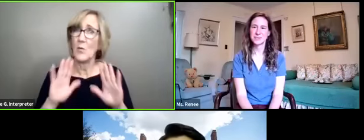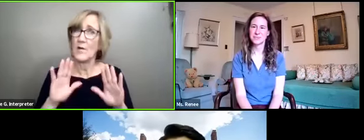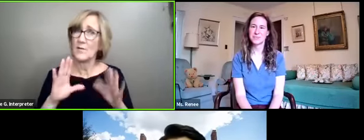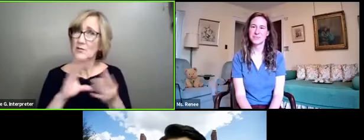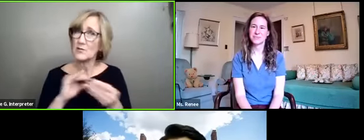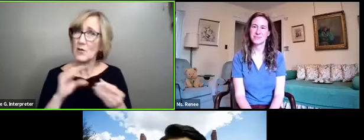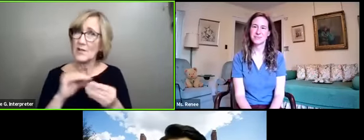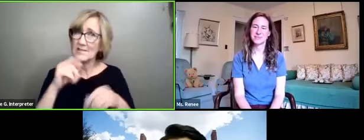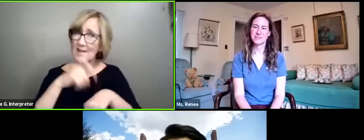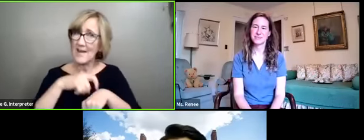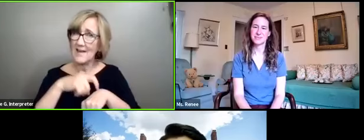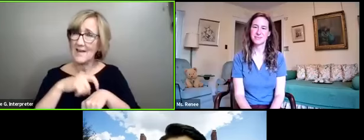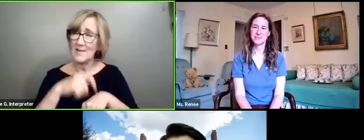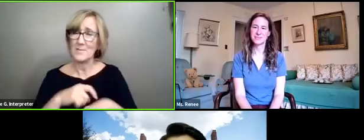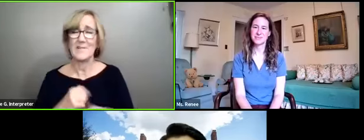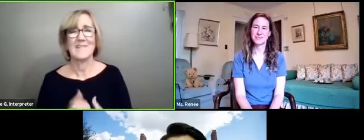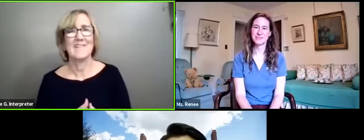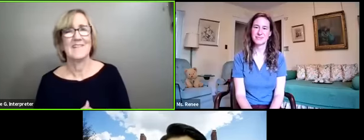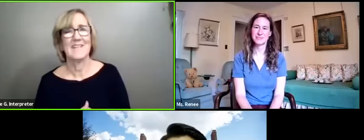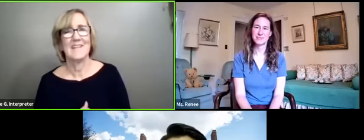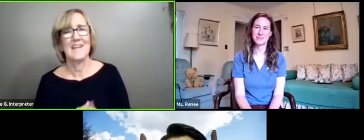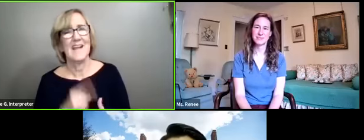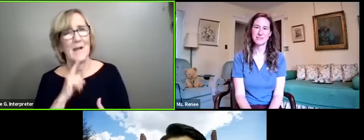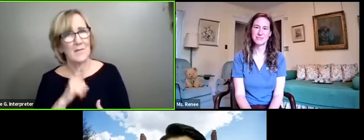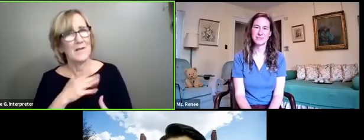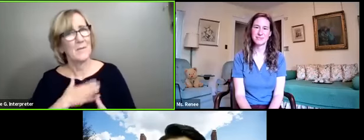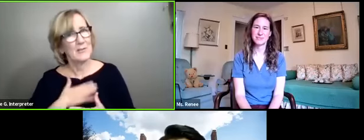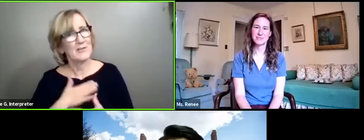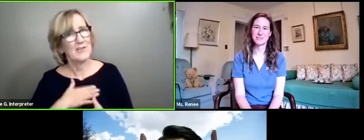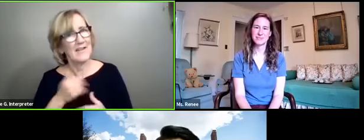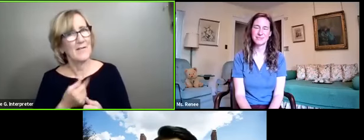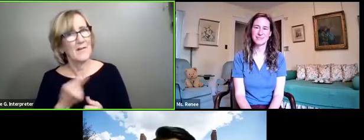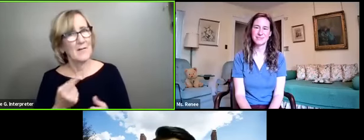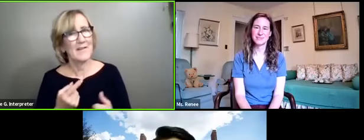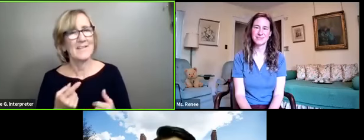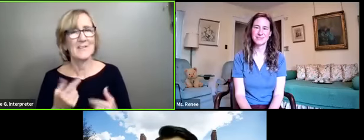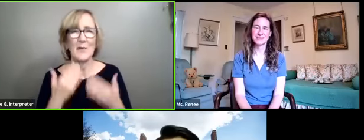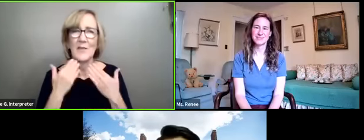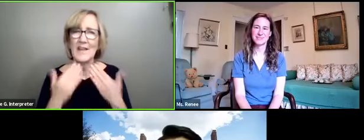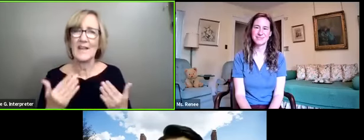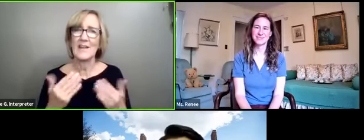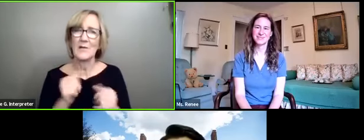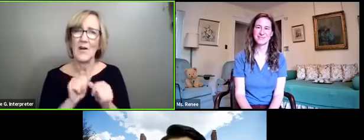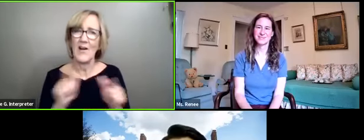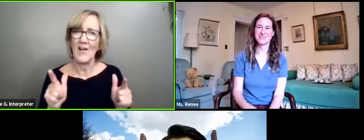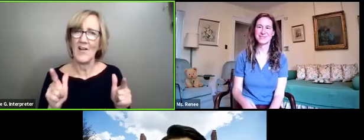time. I just really appreciate everybody coming out. So thank you, everybody.